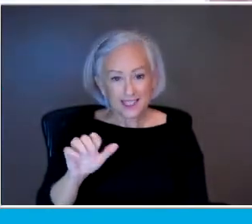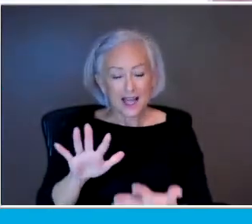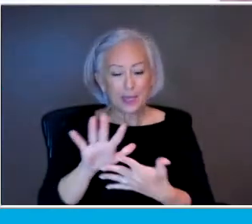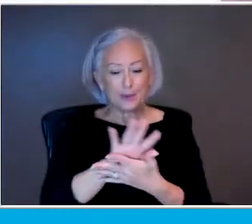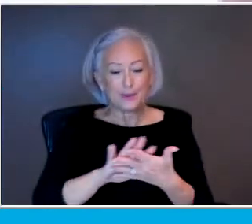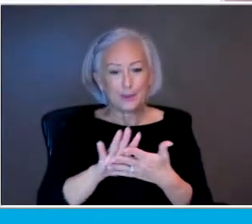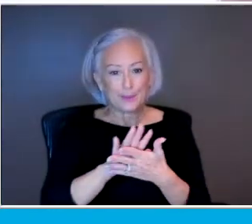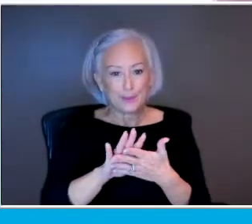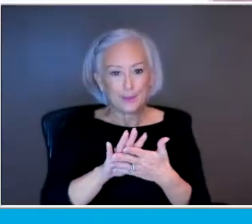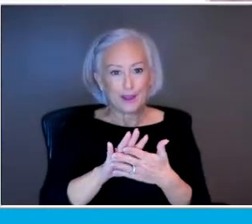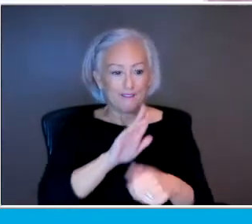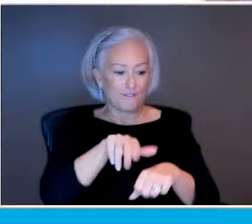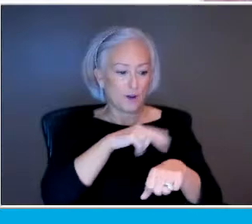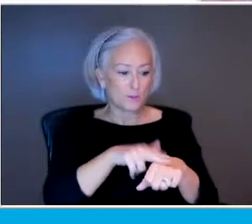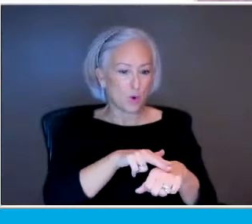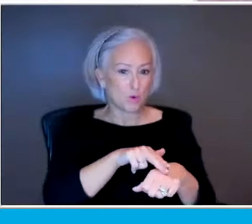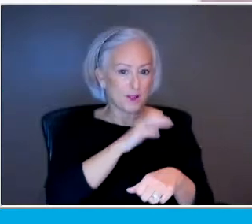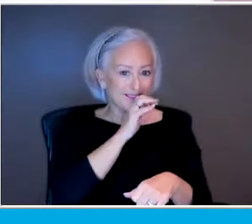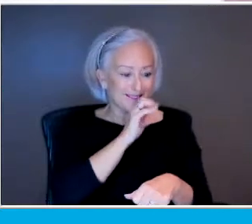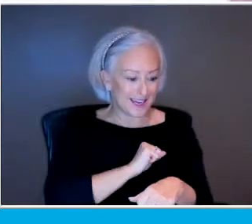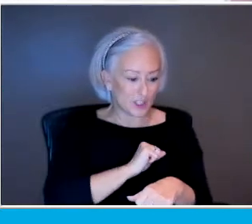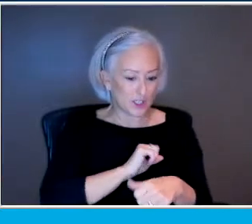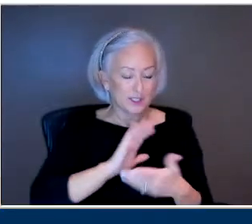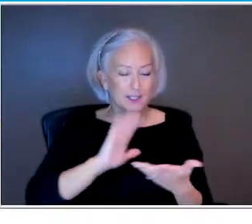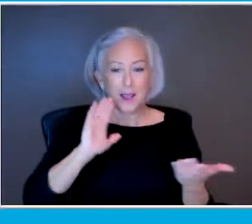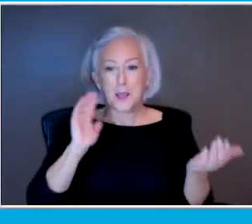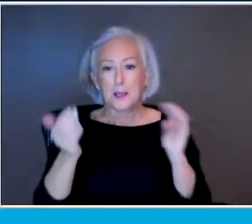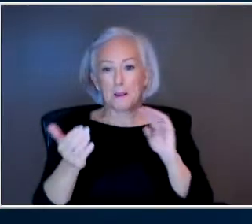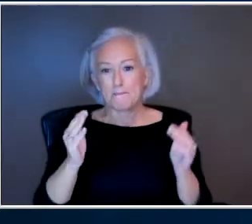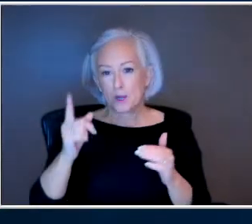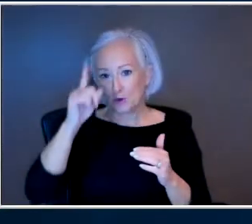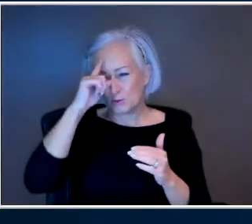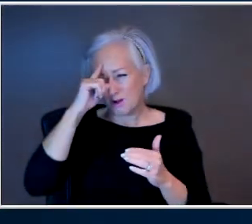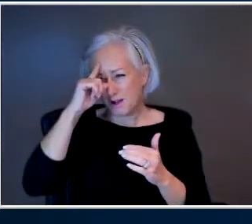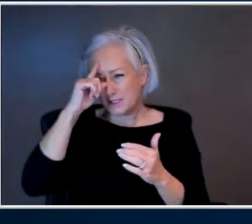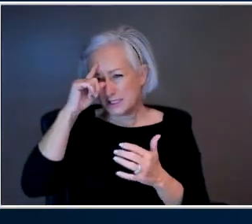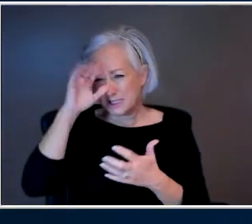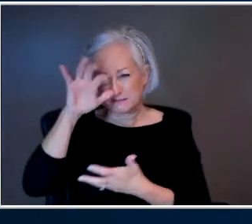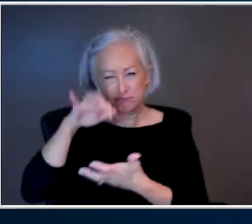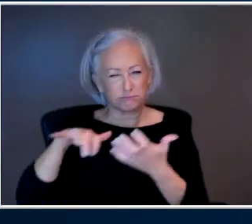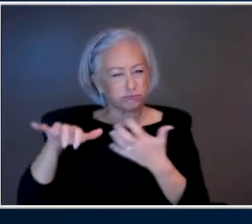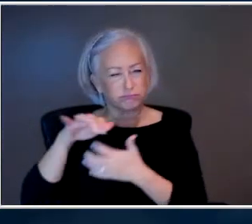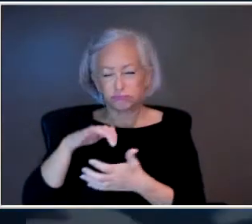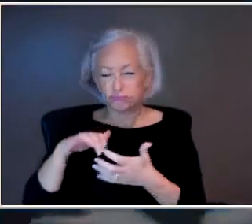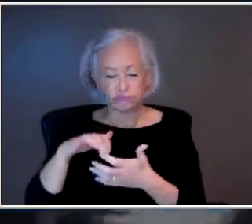aging and cognitive impairment. We show you the science. Wednesday at 8 a.m.